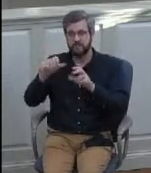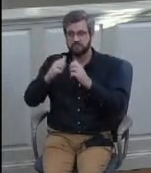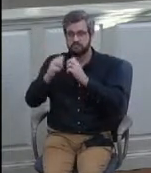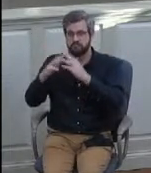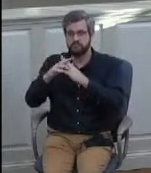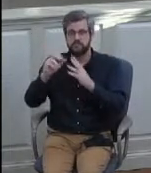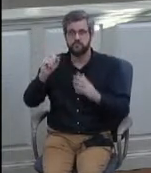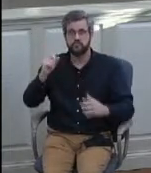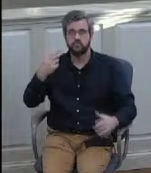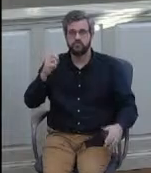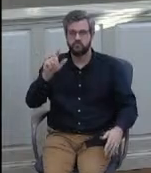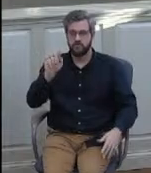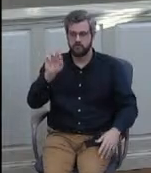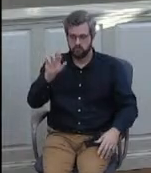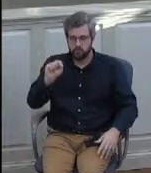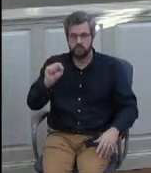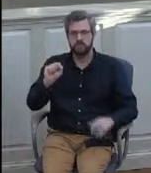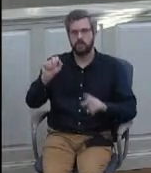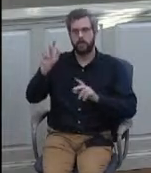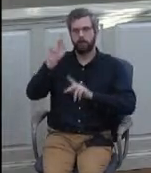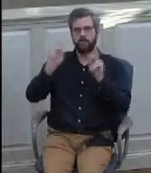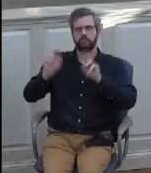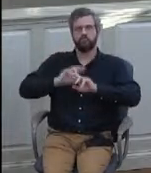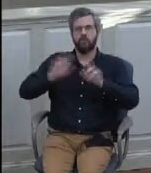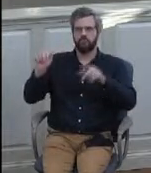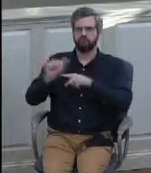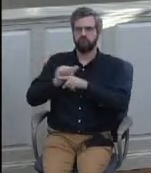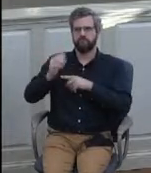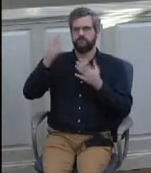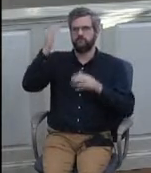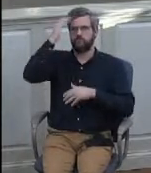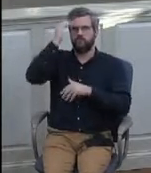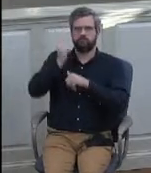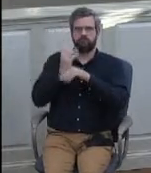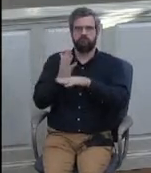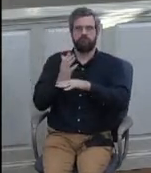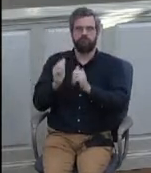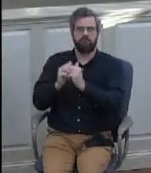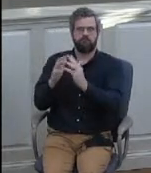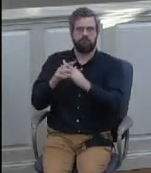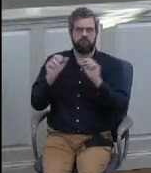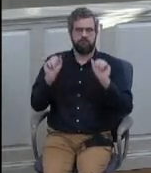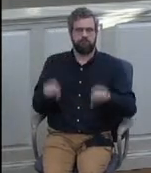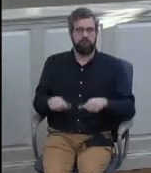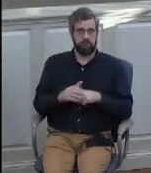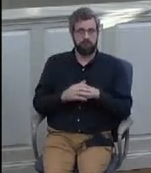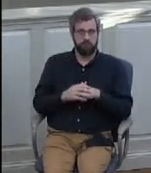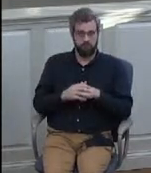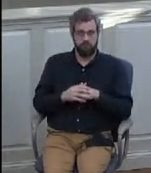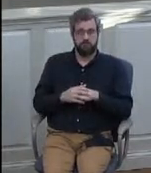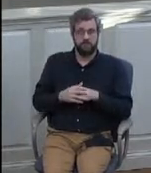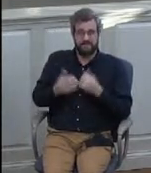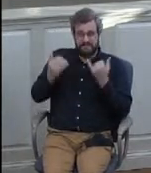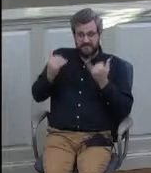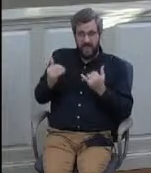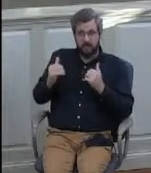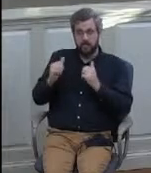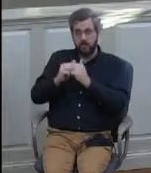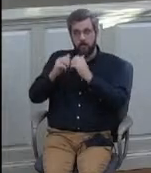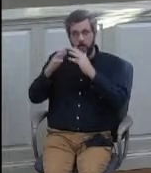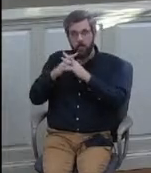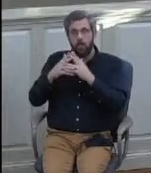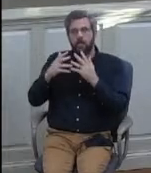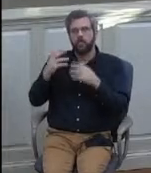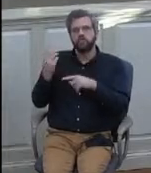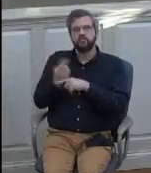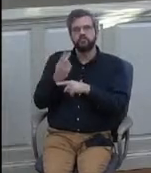they would be trained and ready to open no matter what the need would. Because even the way we stand them up now, using